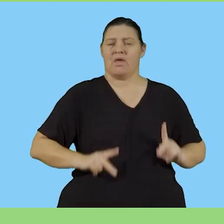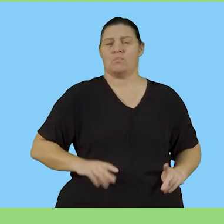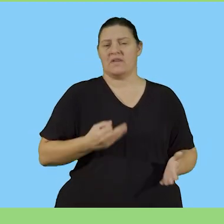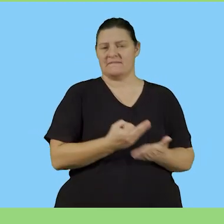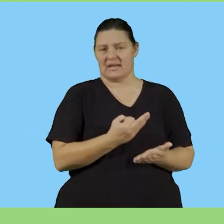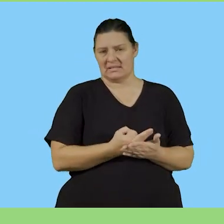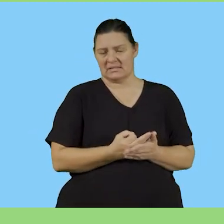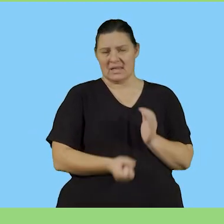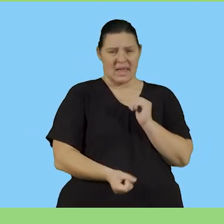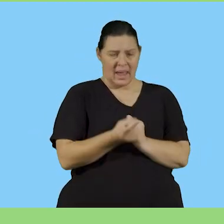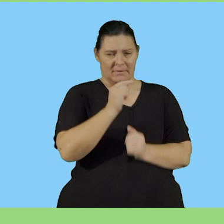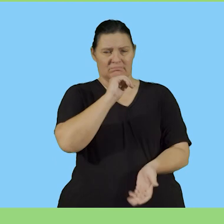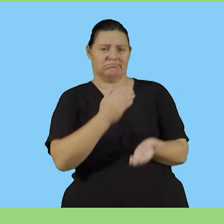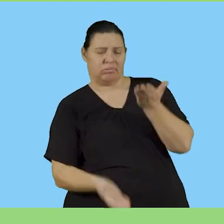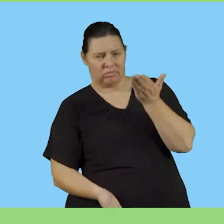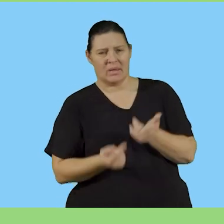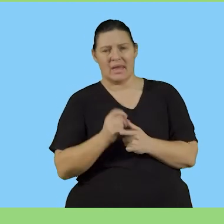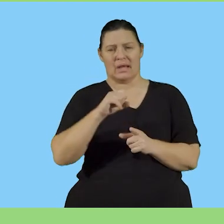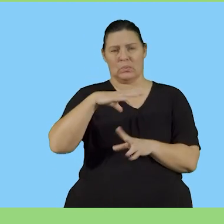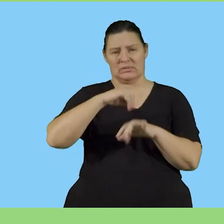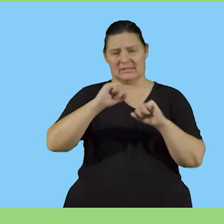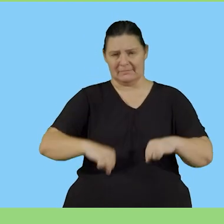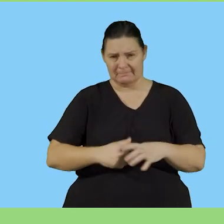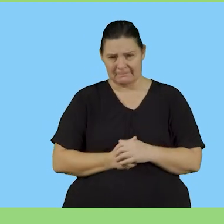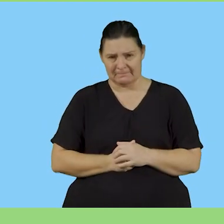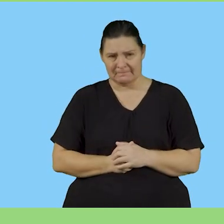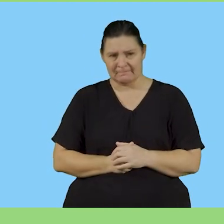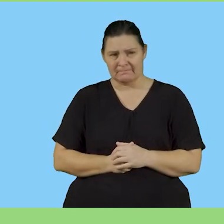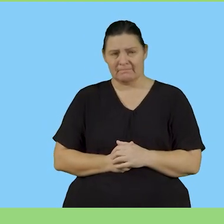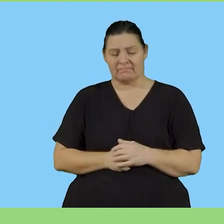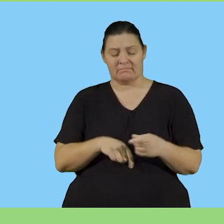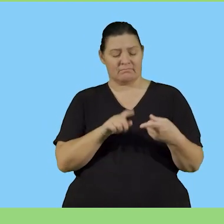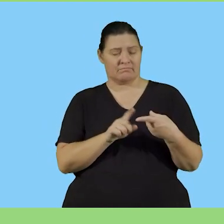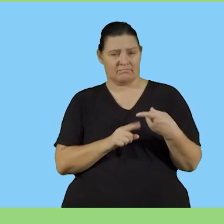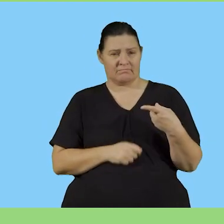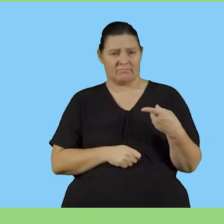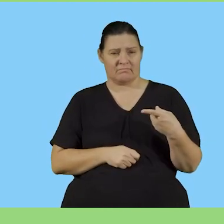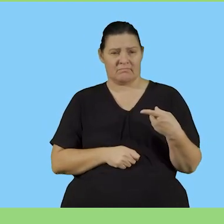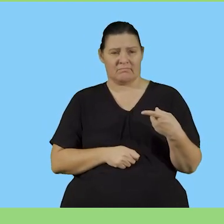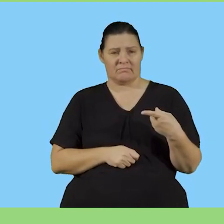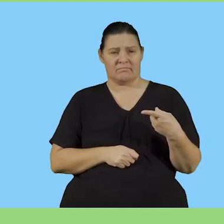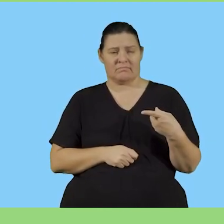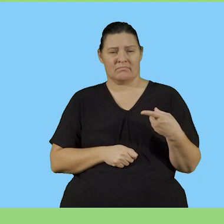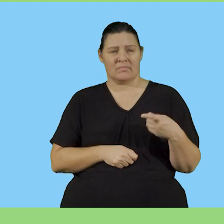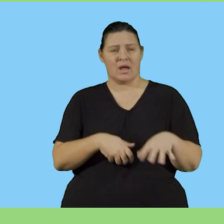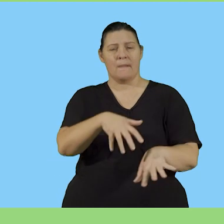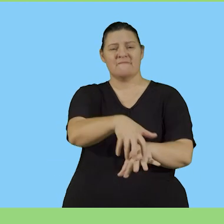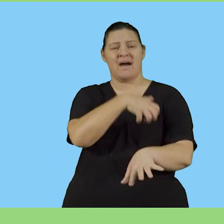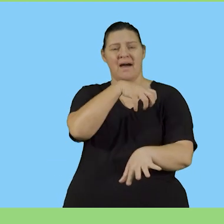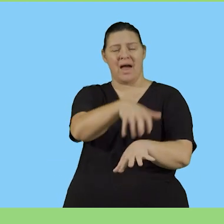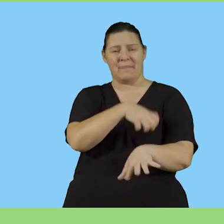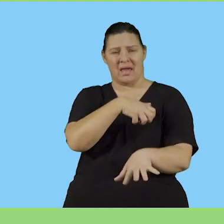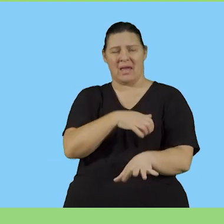human factors causing an imbalance in the ecosystem. The first one is poor